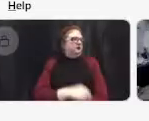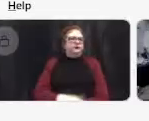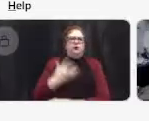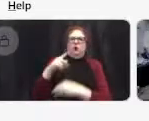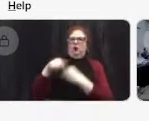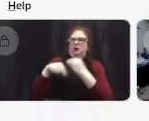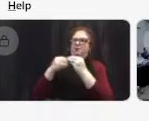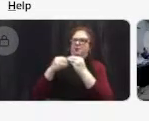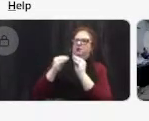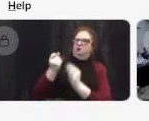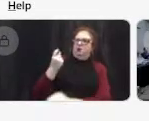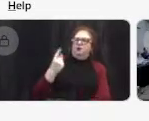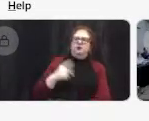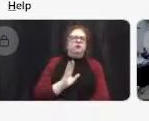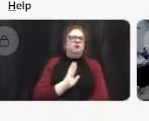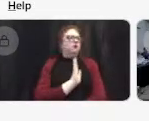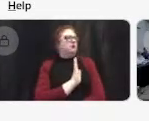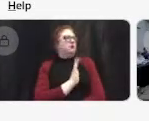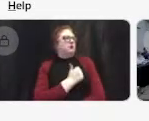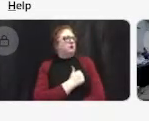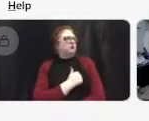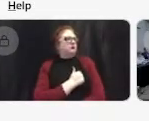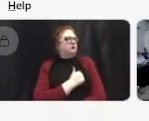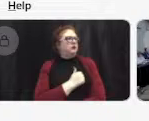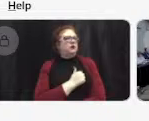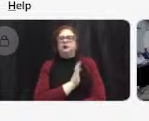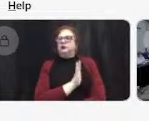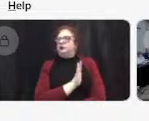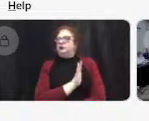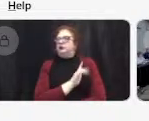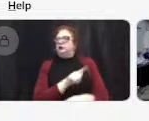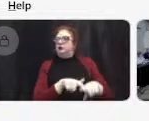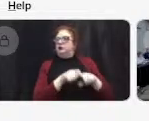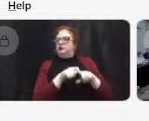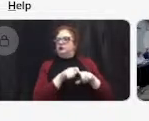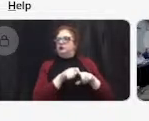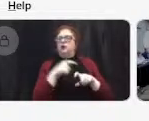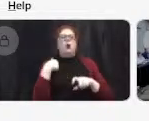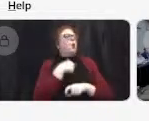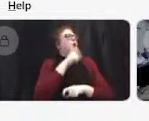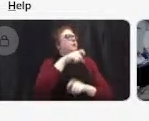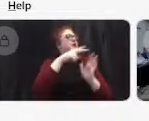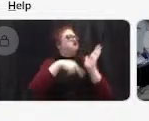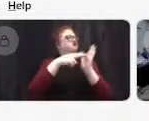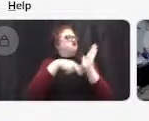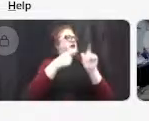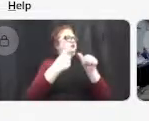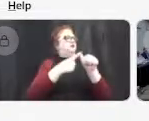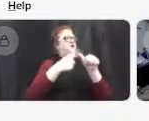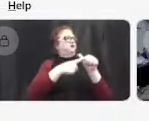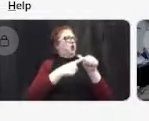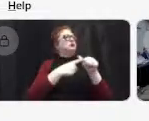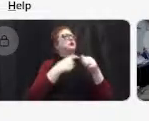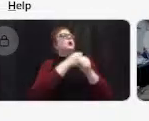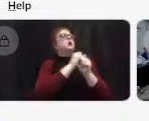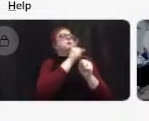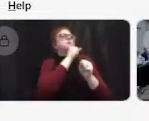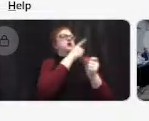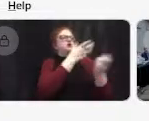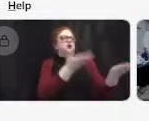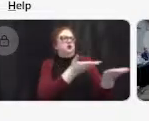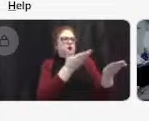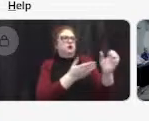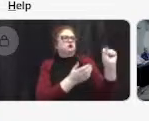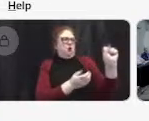How do you do? My name is Greg Lane. Oh, no, hold on. 1 second, sir. We still have to have the reading here for the podium. We just wanted to make sure that you were